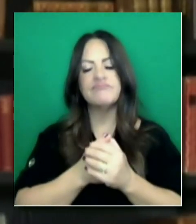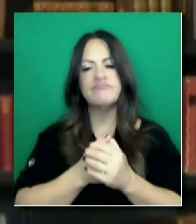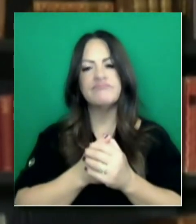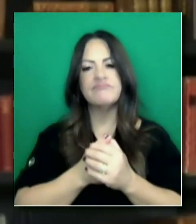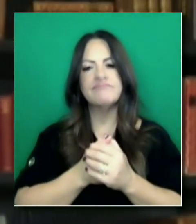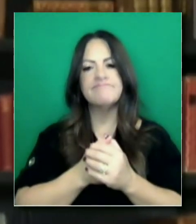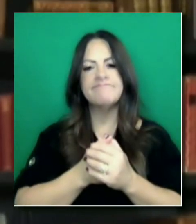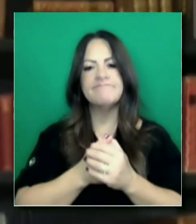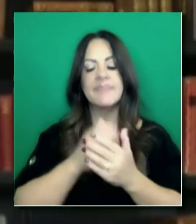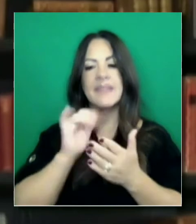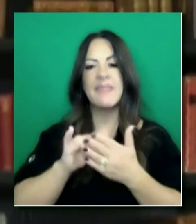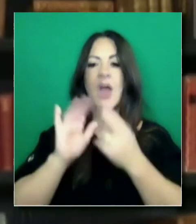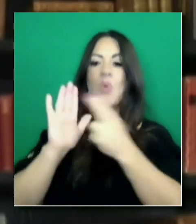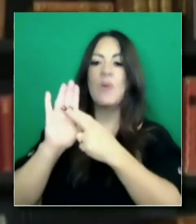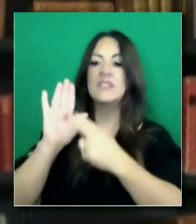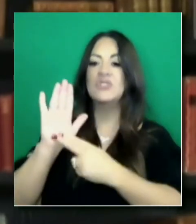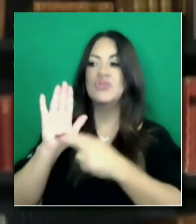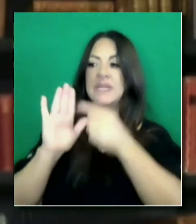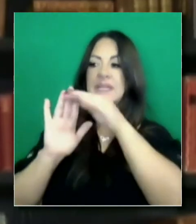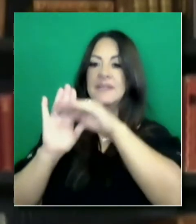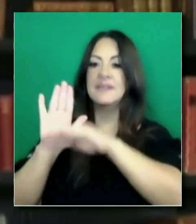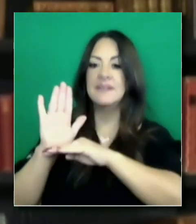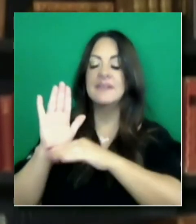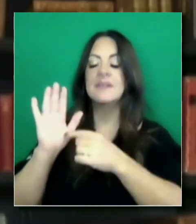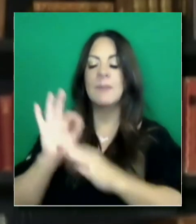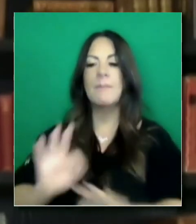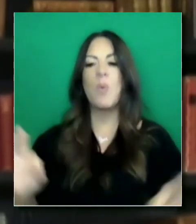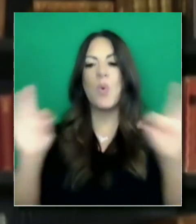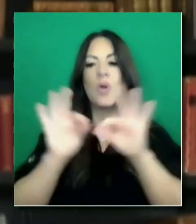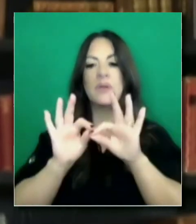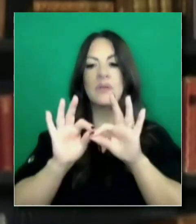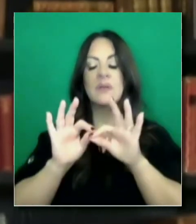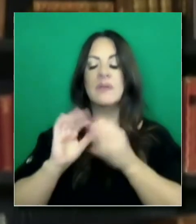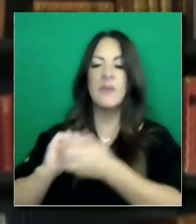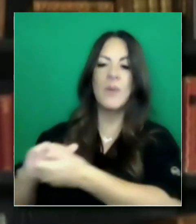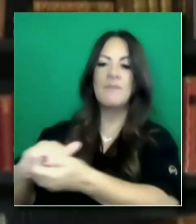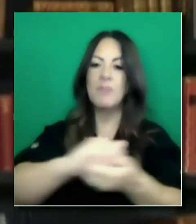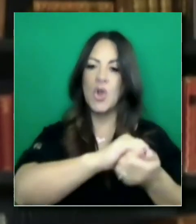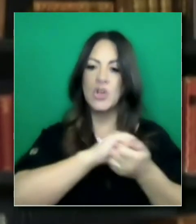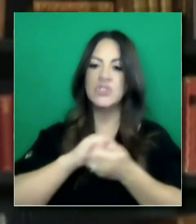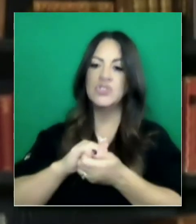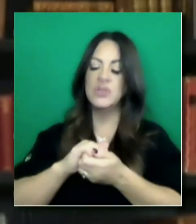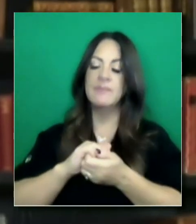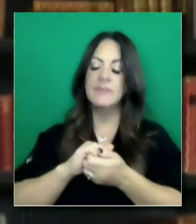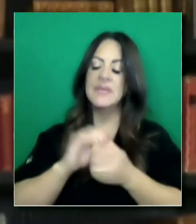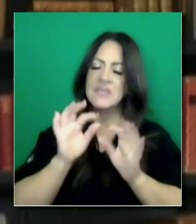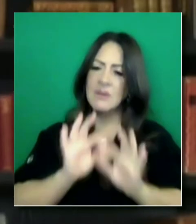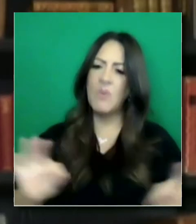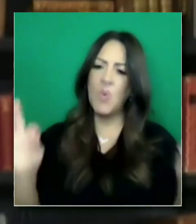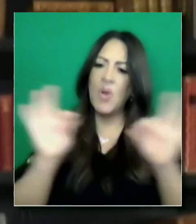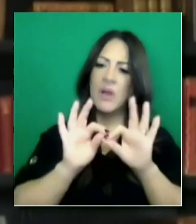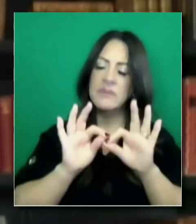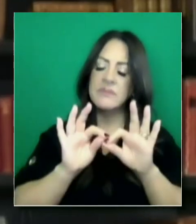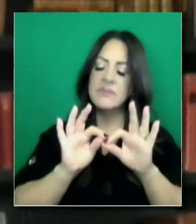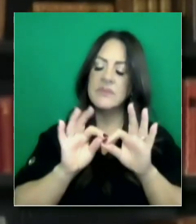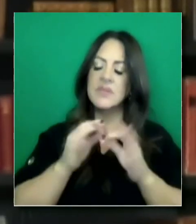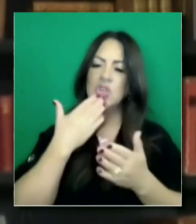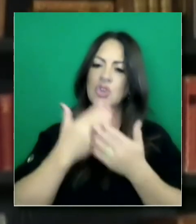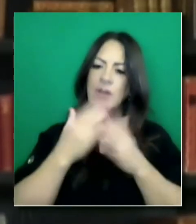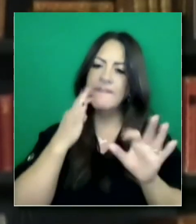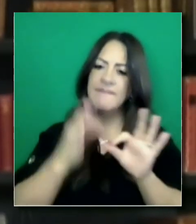that registry is a big part of it, as Dr. Galley said, but these partnerships are going to be critical, and good